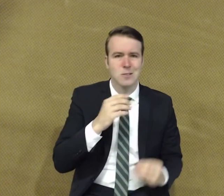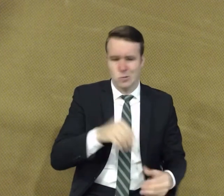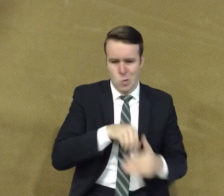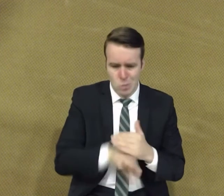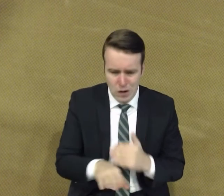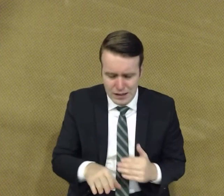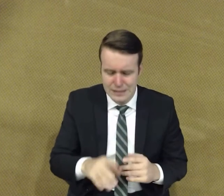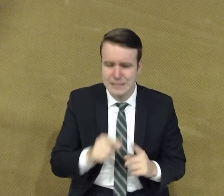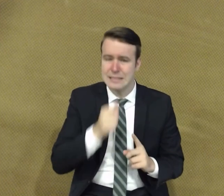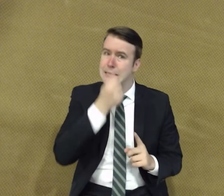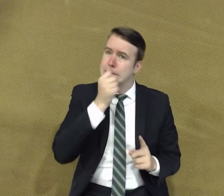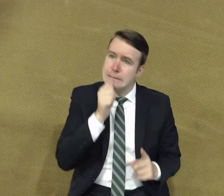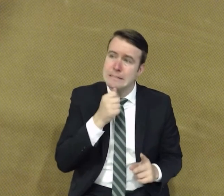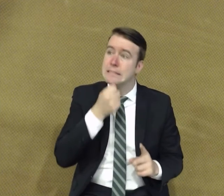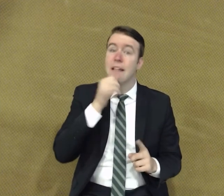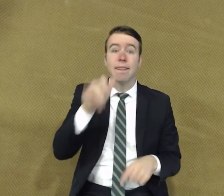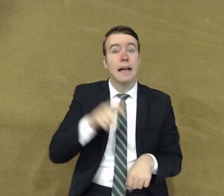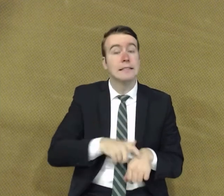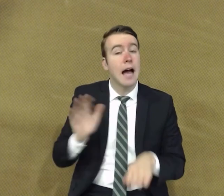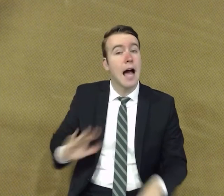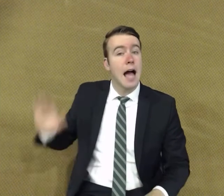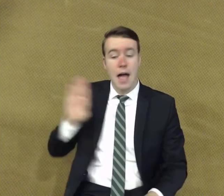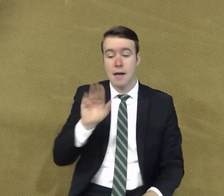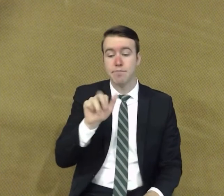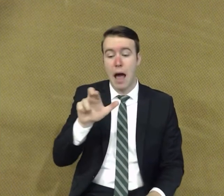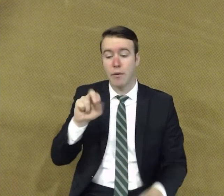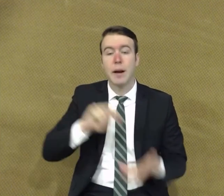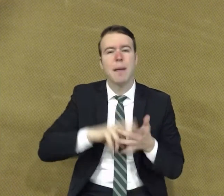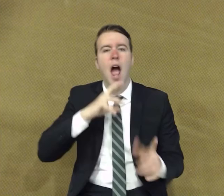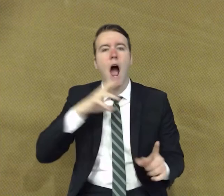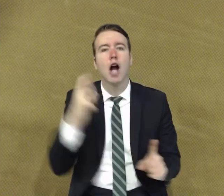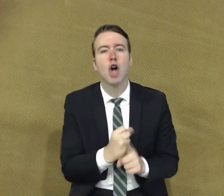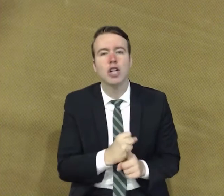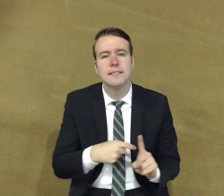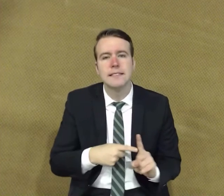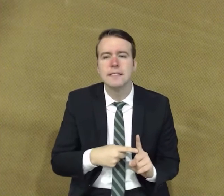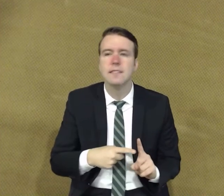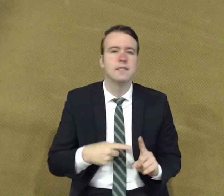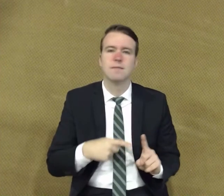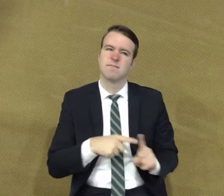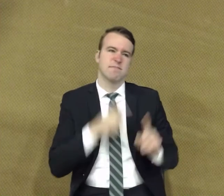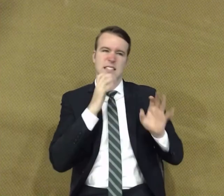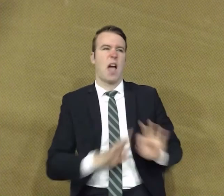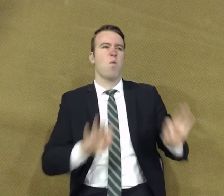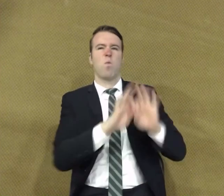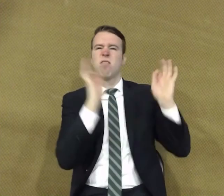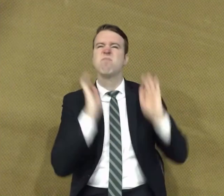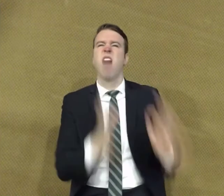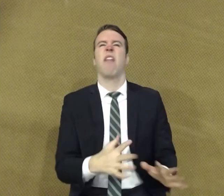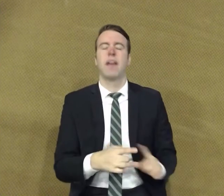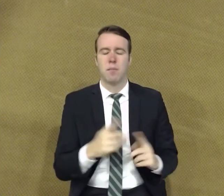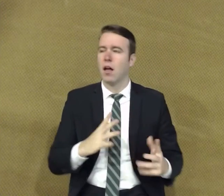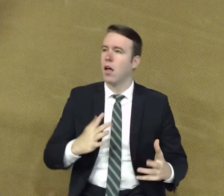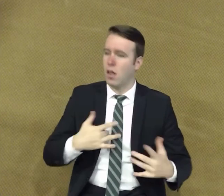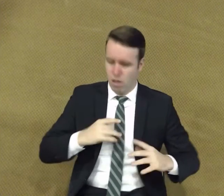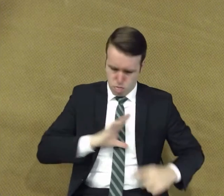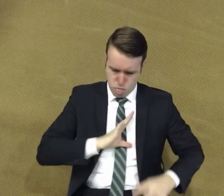was something that was considered to be a curse upon you, and you weren't considered to be worth anything. And so she